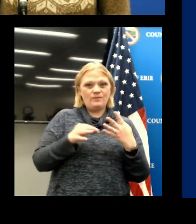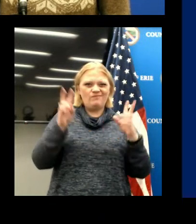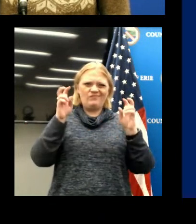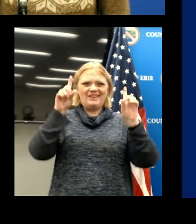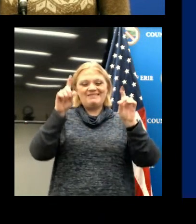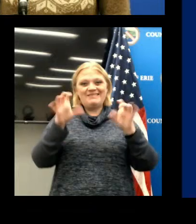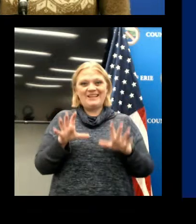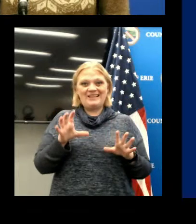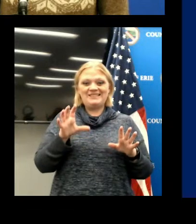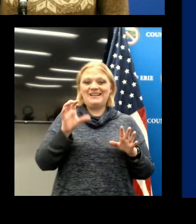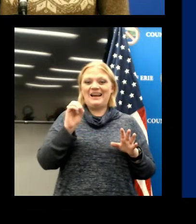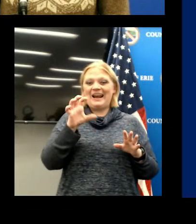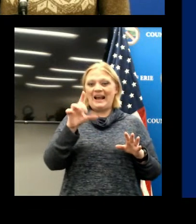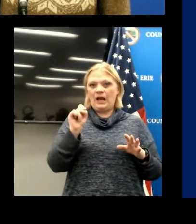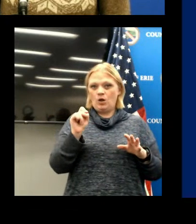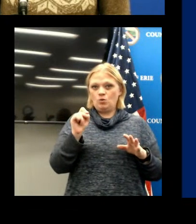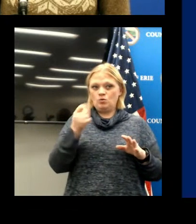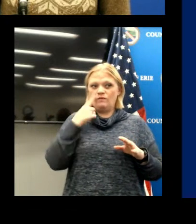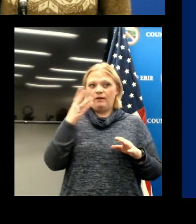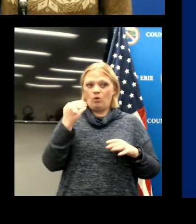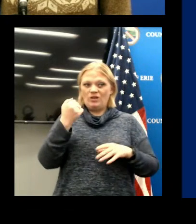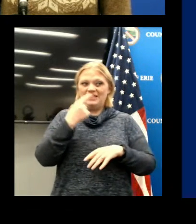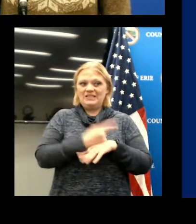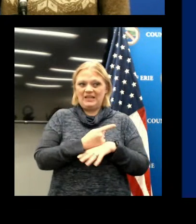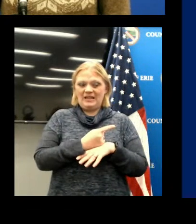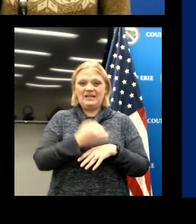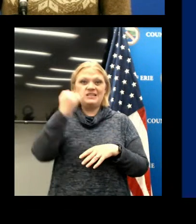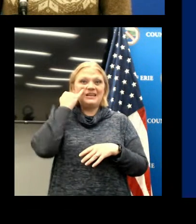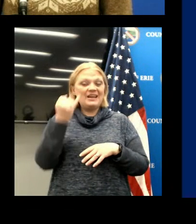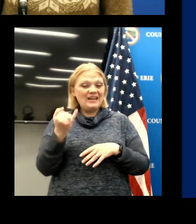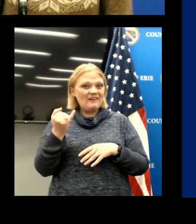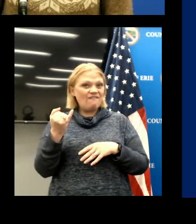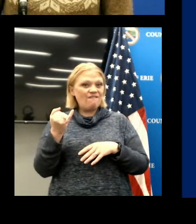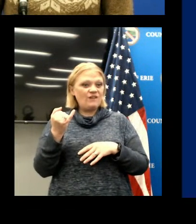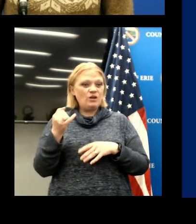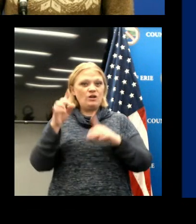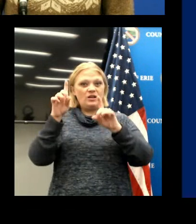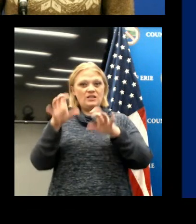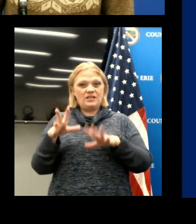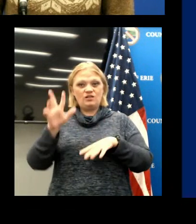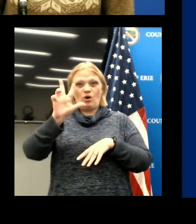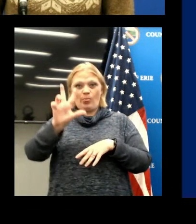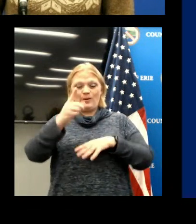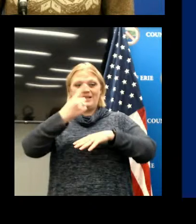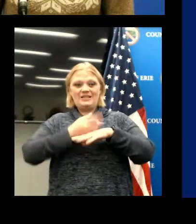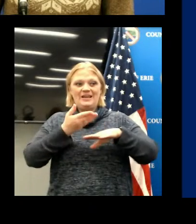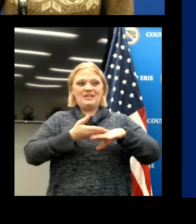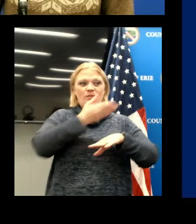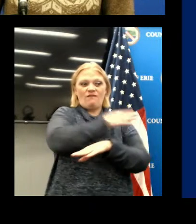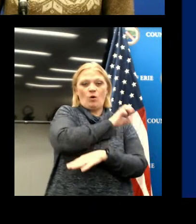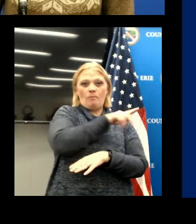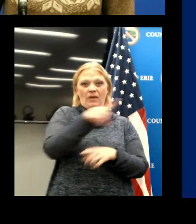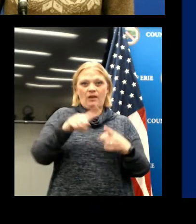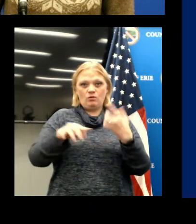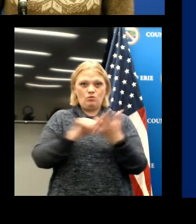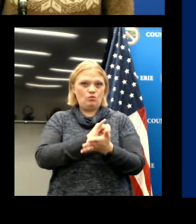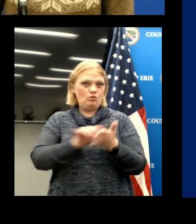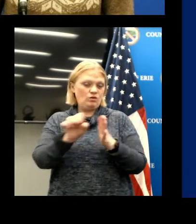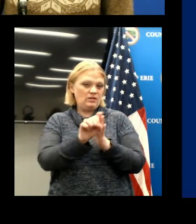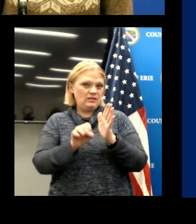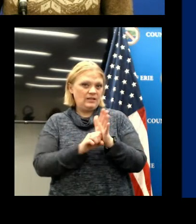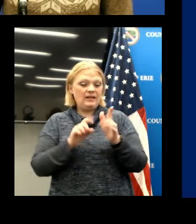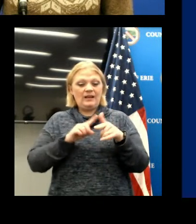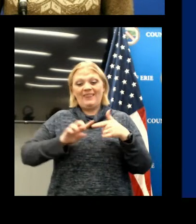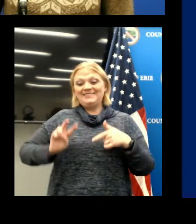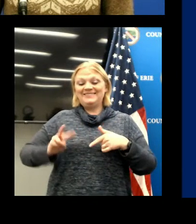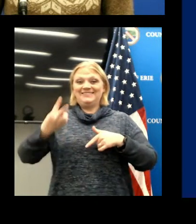of that mandatory quarantine for 14 days. If they get a test 3 days before they return to New York State, and then get a